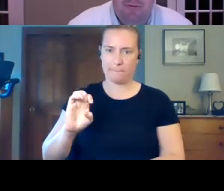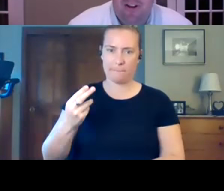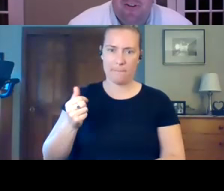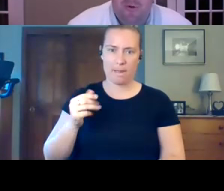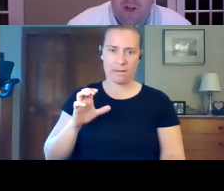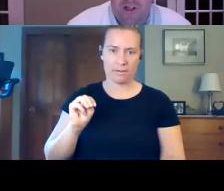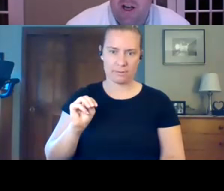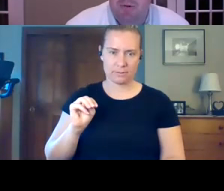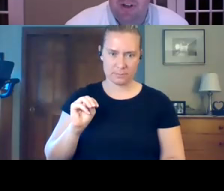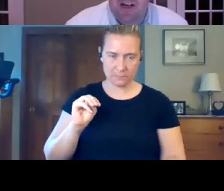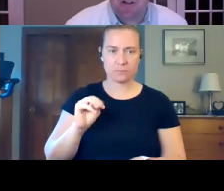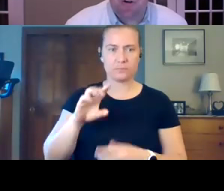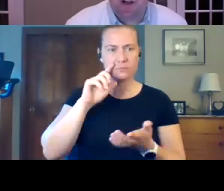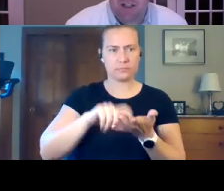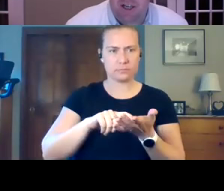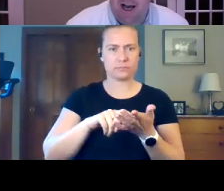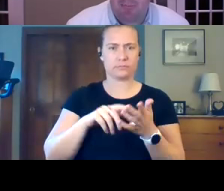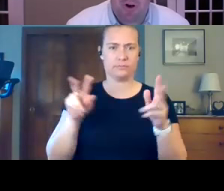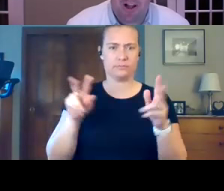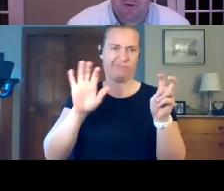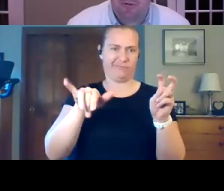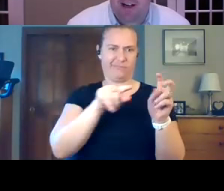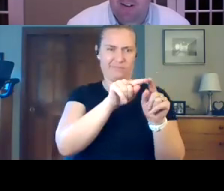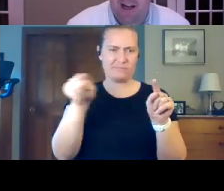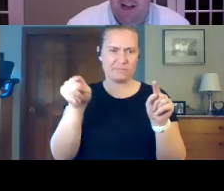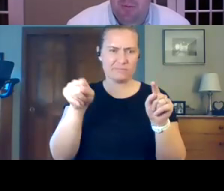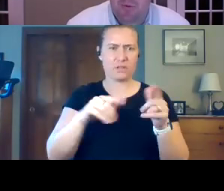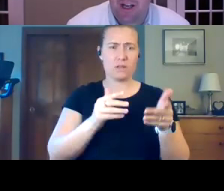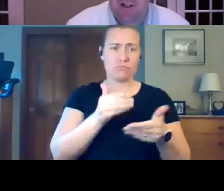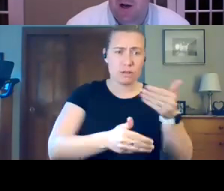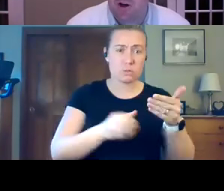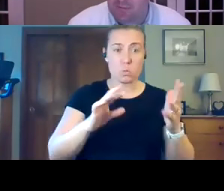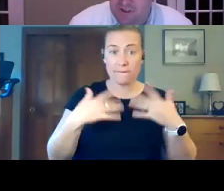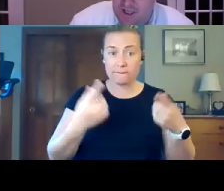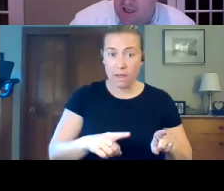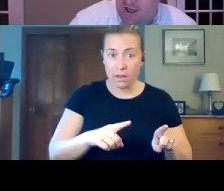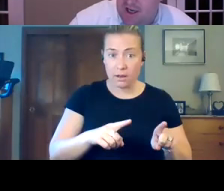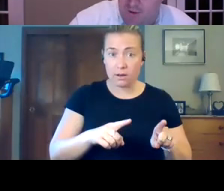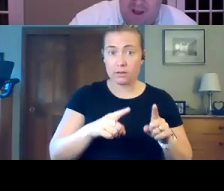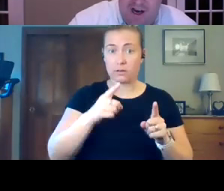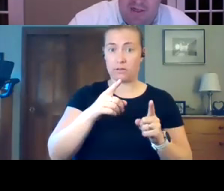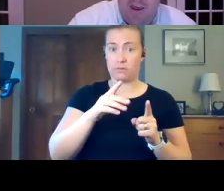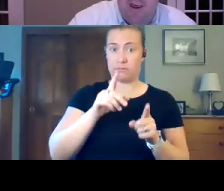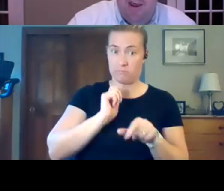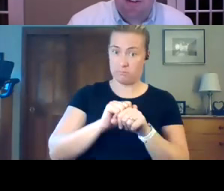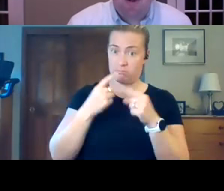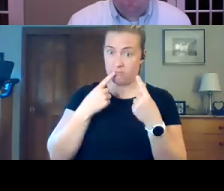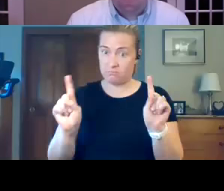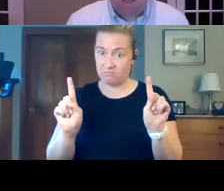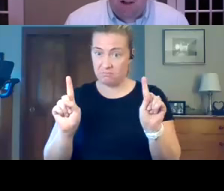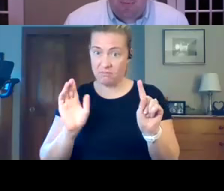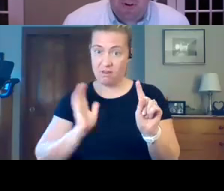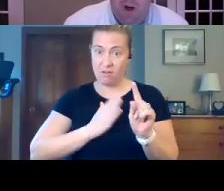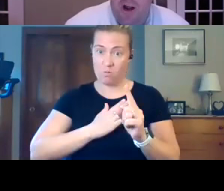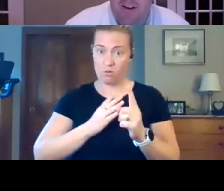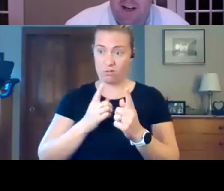or events through which an implementation strategy operates to affect desired implementation outcomes. And I think this can